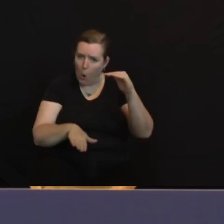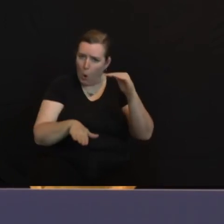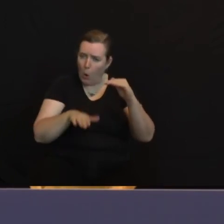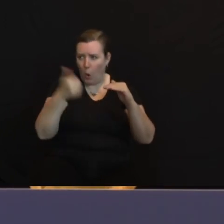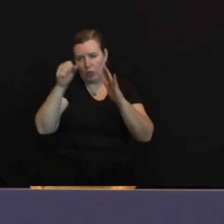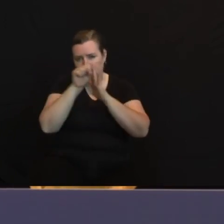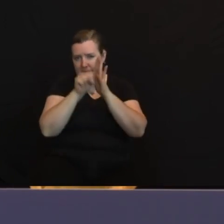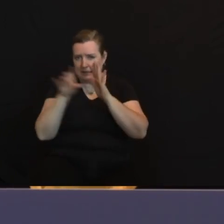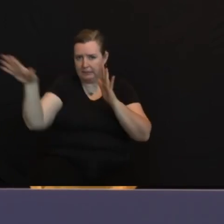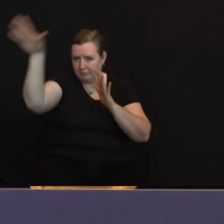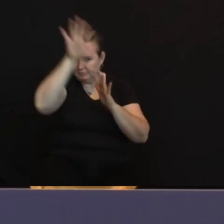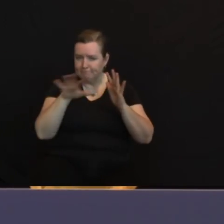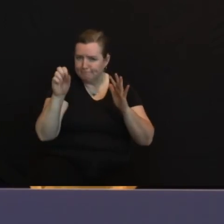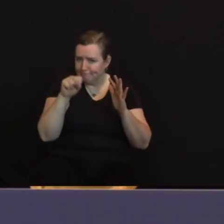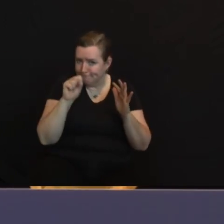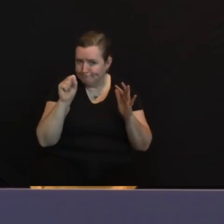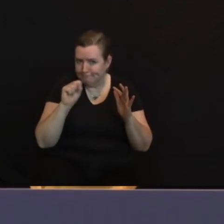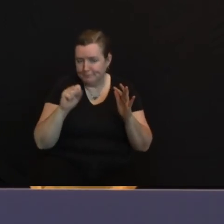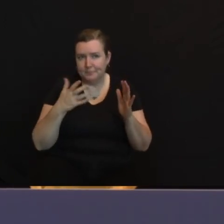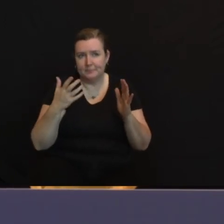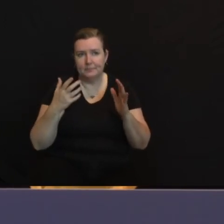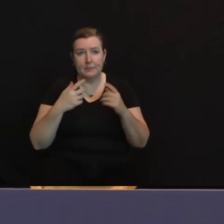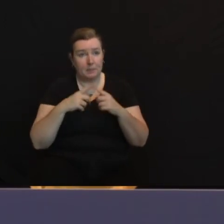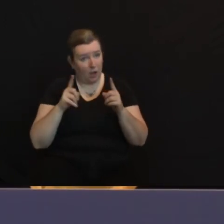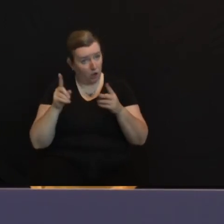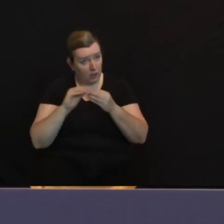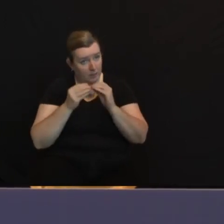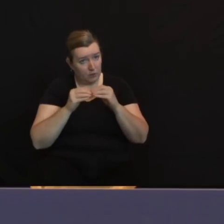the capacities that we believe